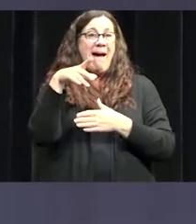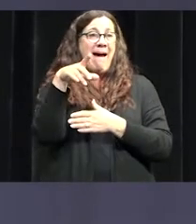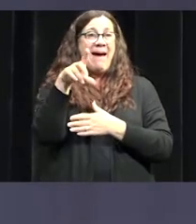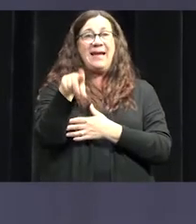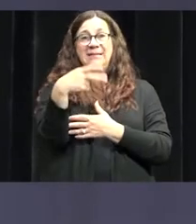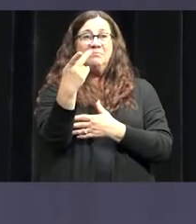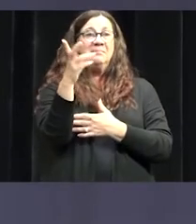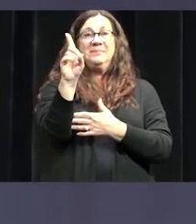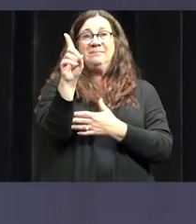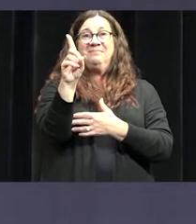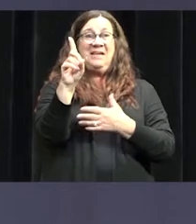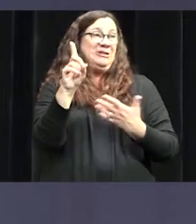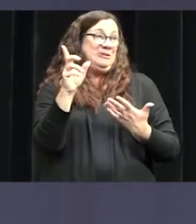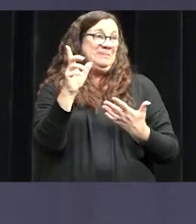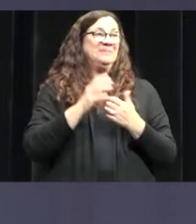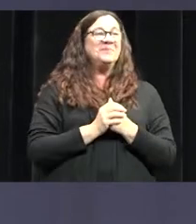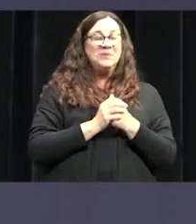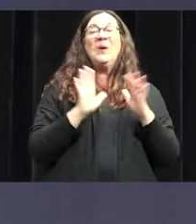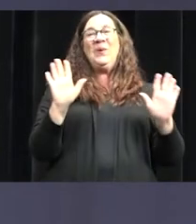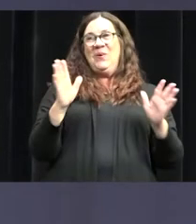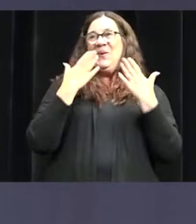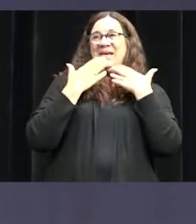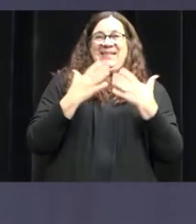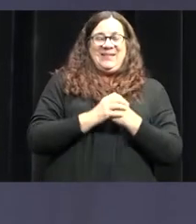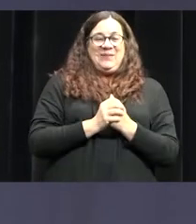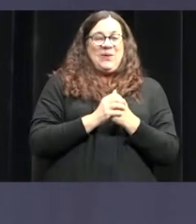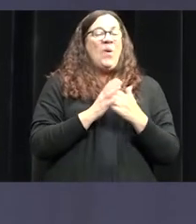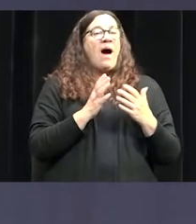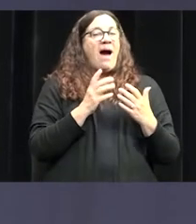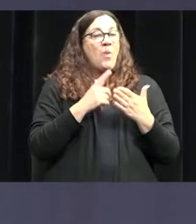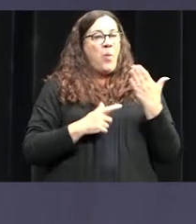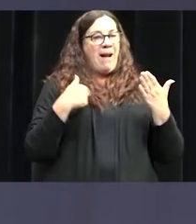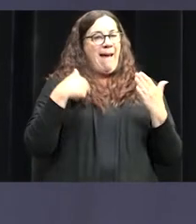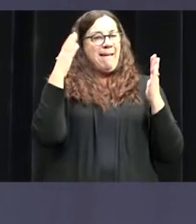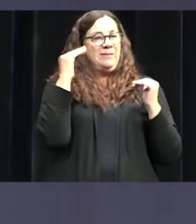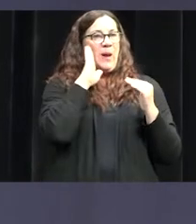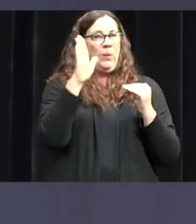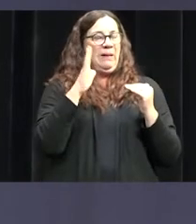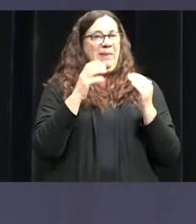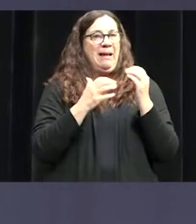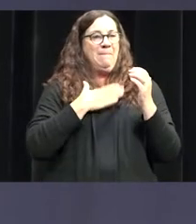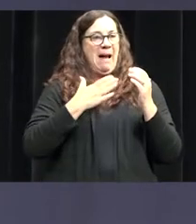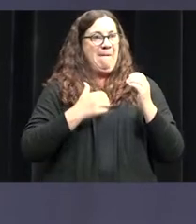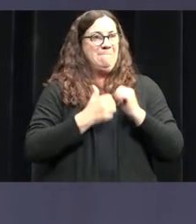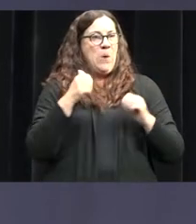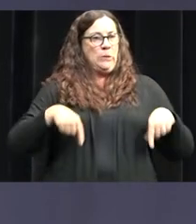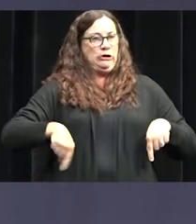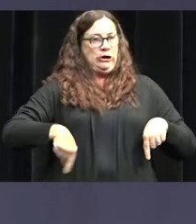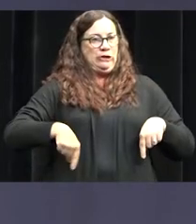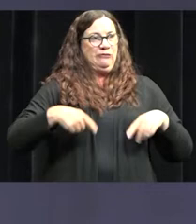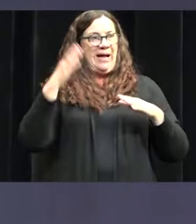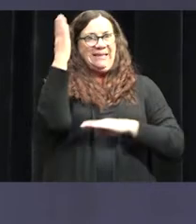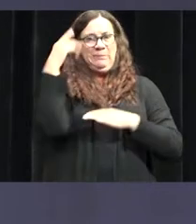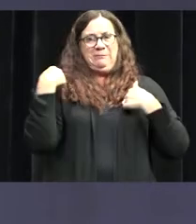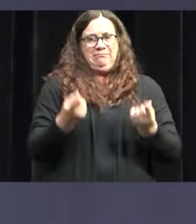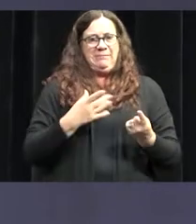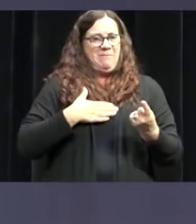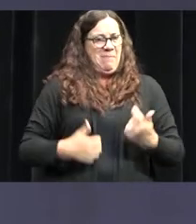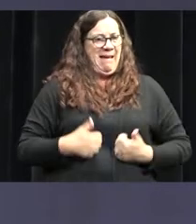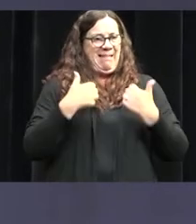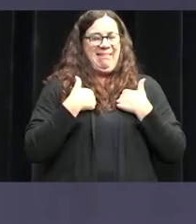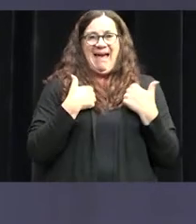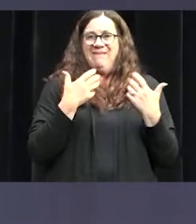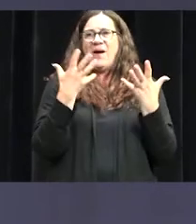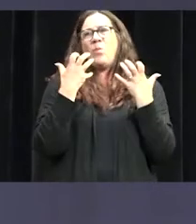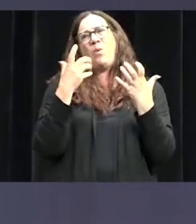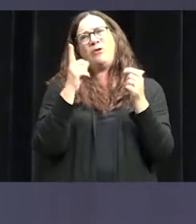most nerve-wracking speech of my life thus far i want to offer thanks to my sister dorothy without whom i never would have made